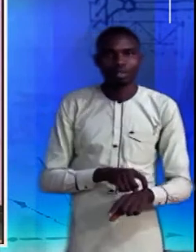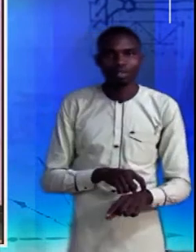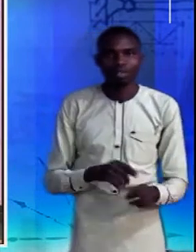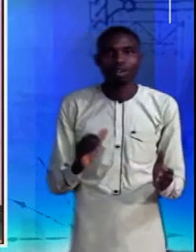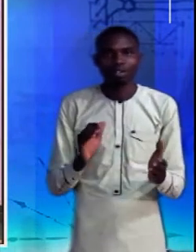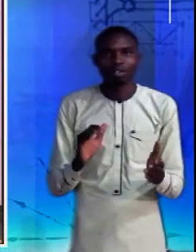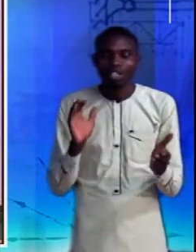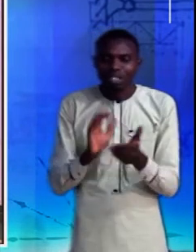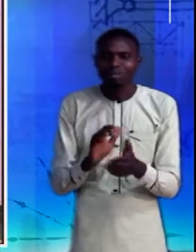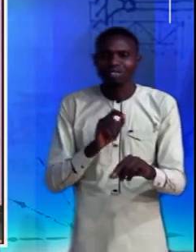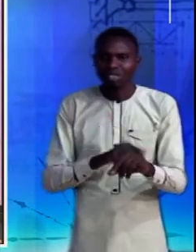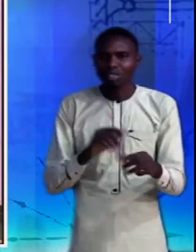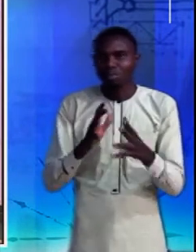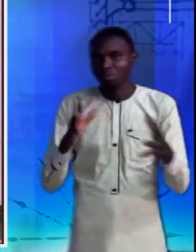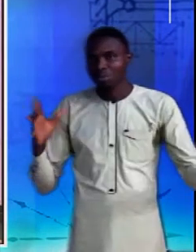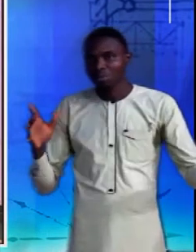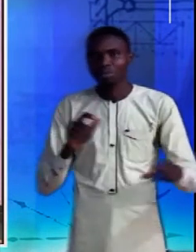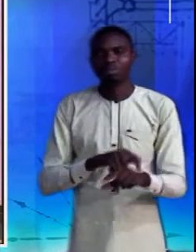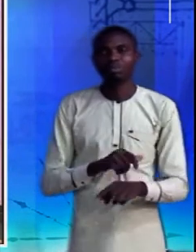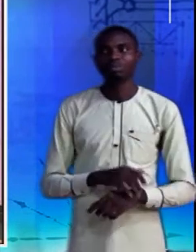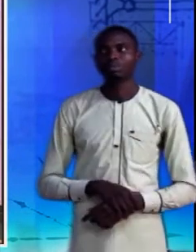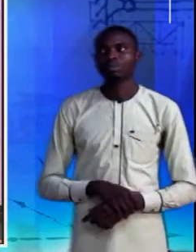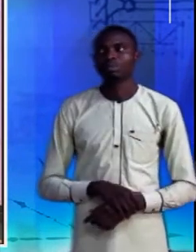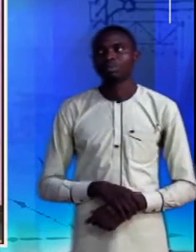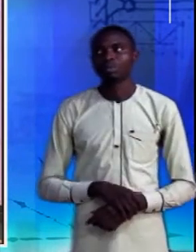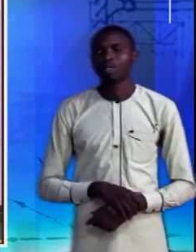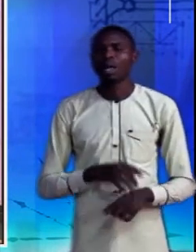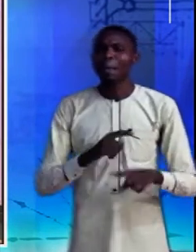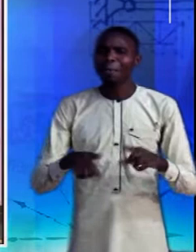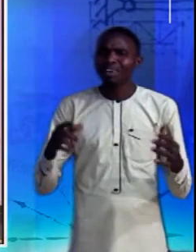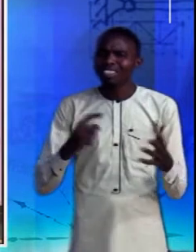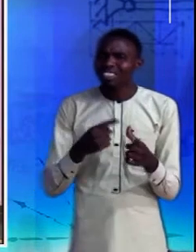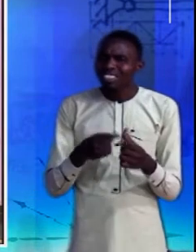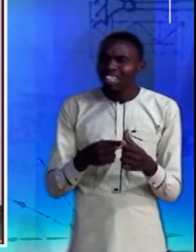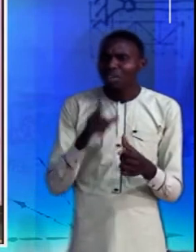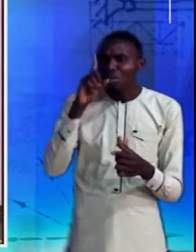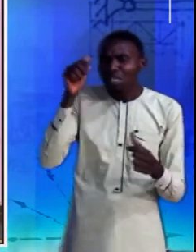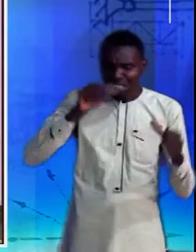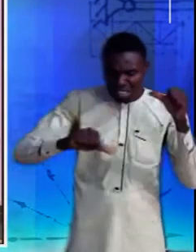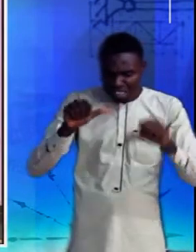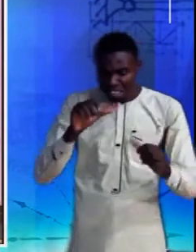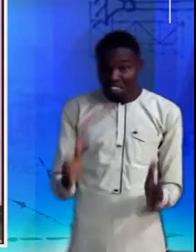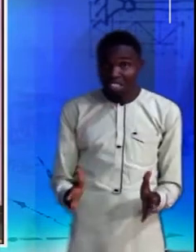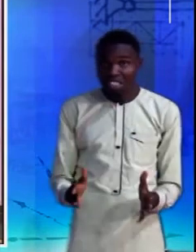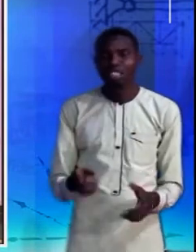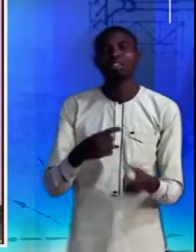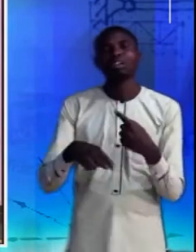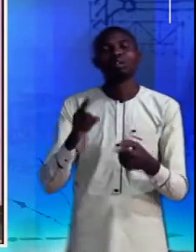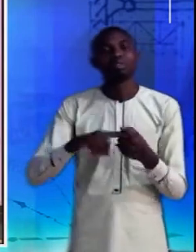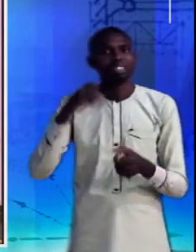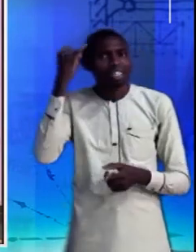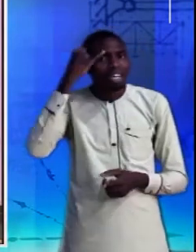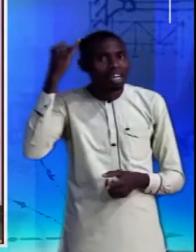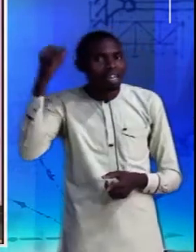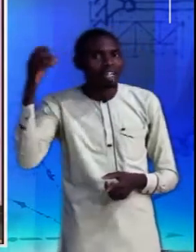time. And also, we have different classifications of that second, as we are having in the unit